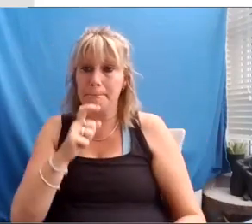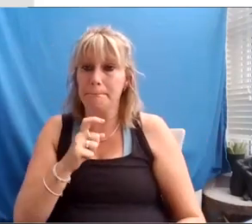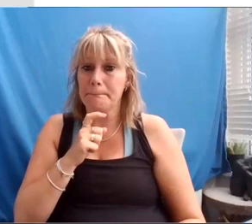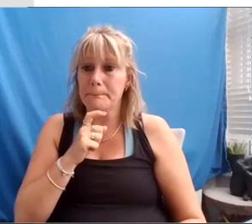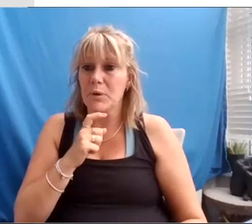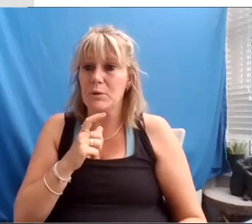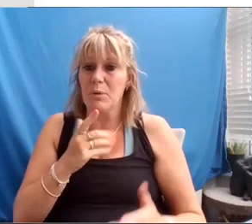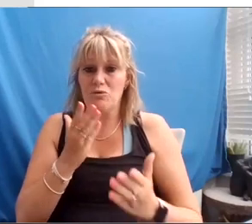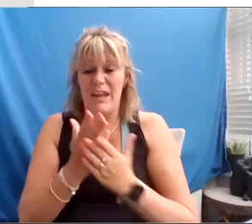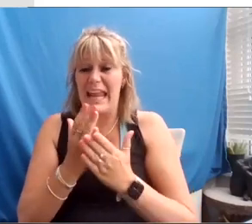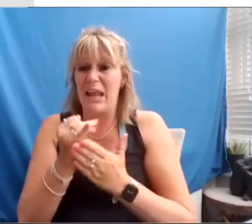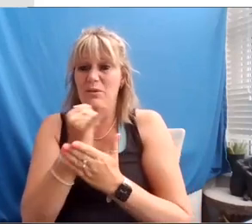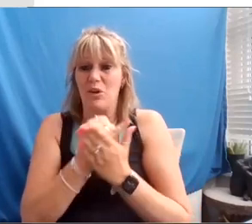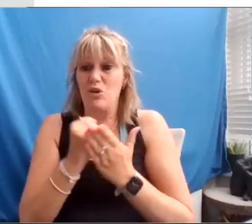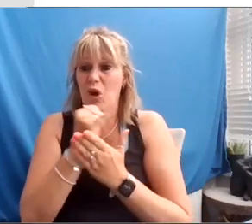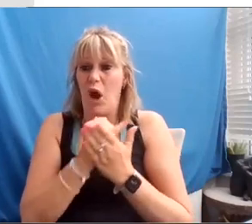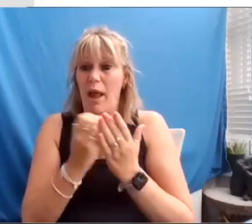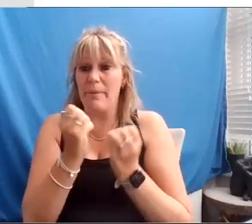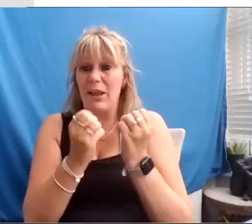park in Harlow. So